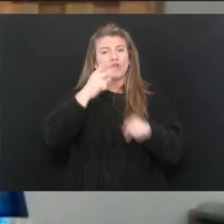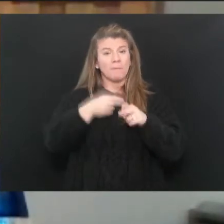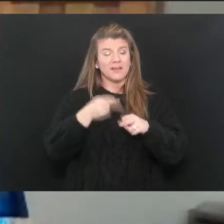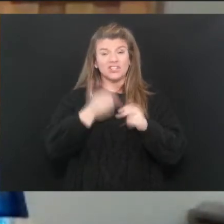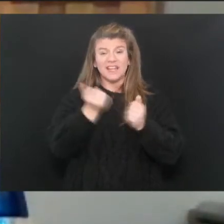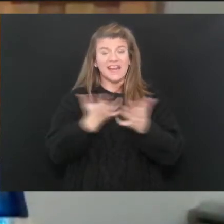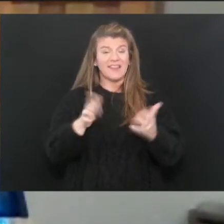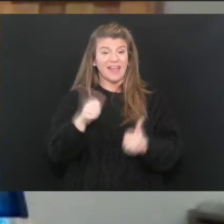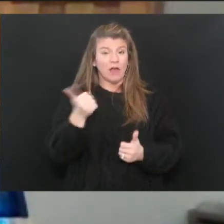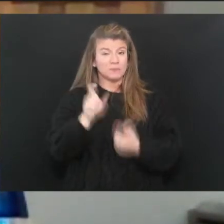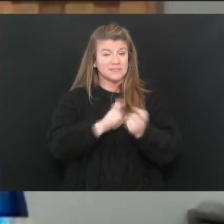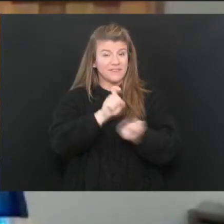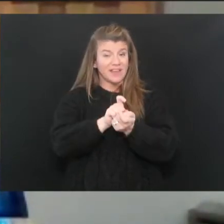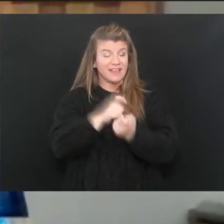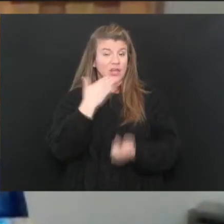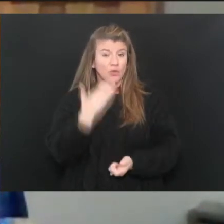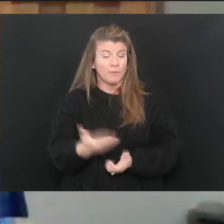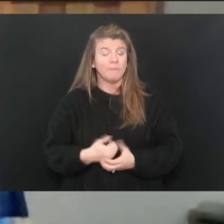else specific? Thank you.